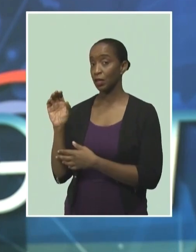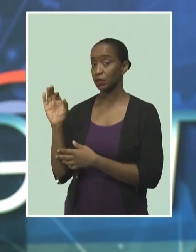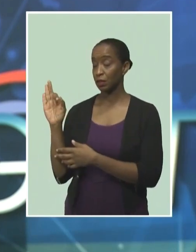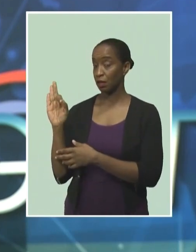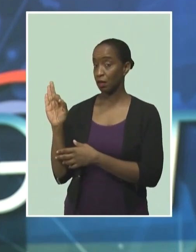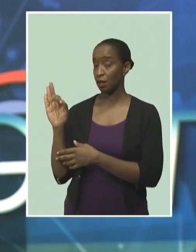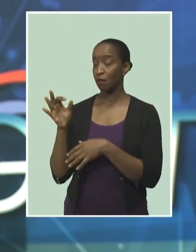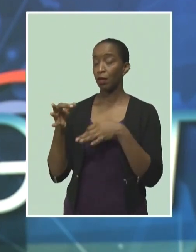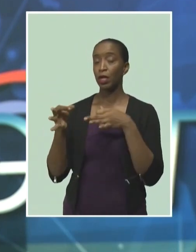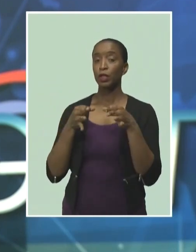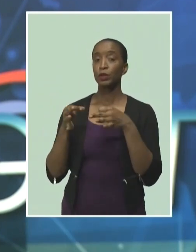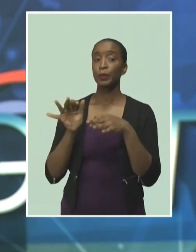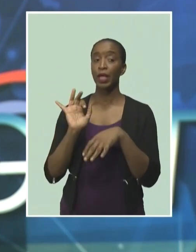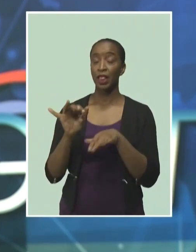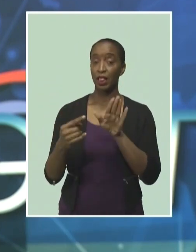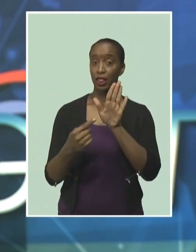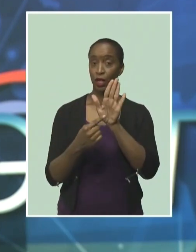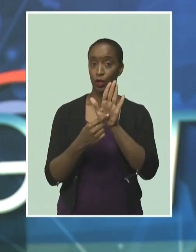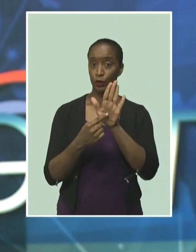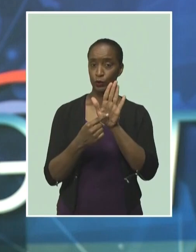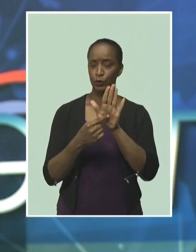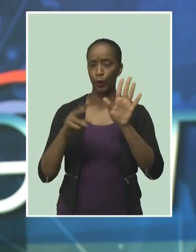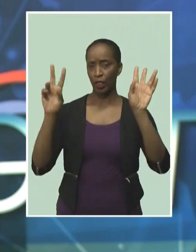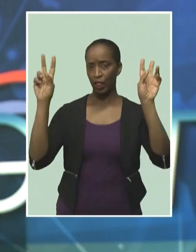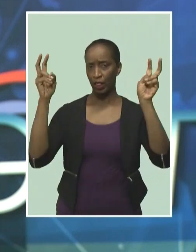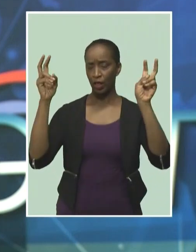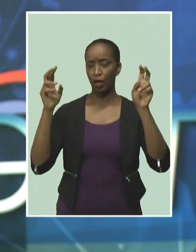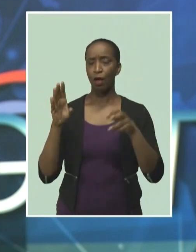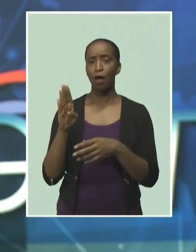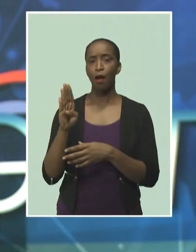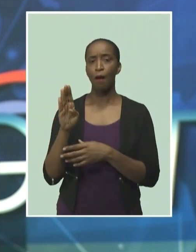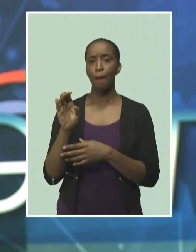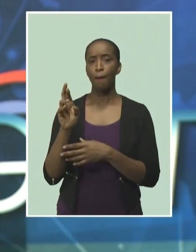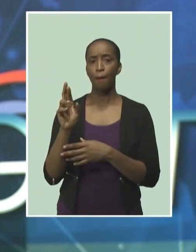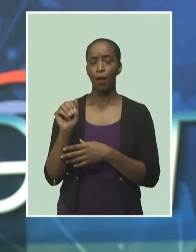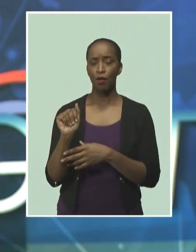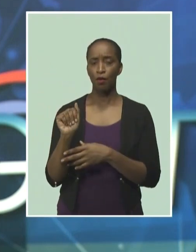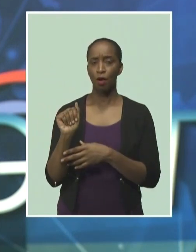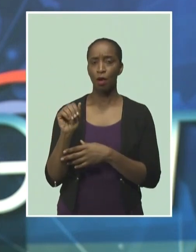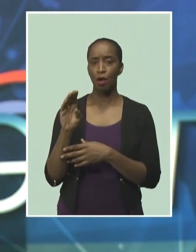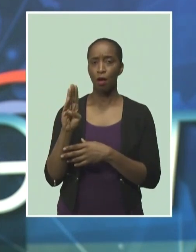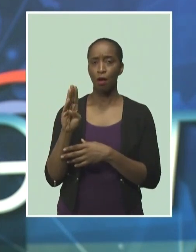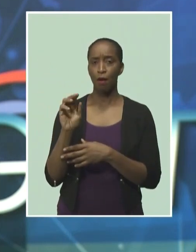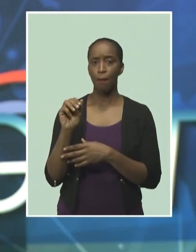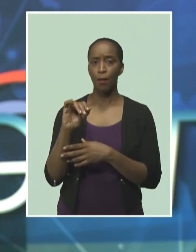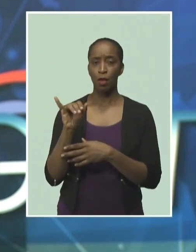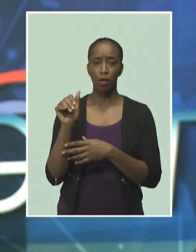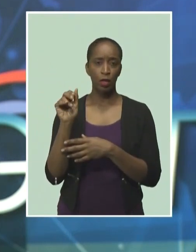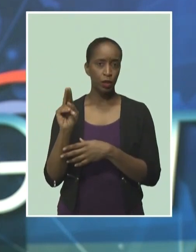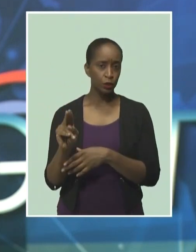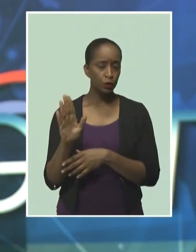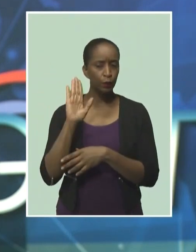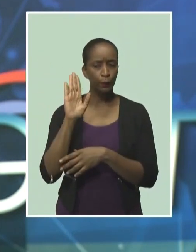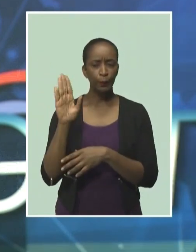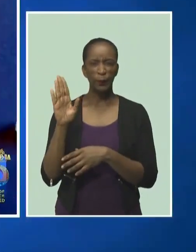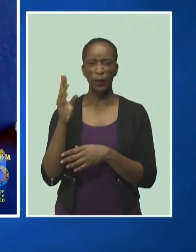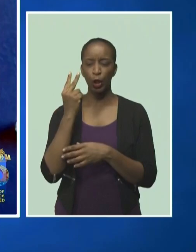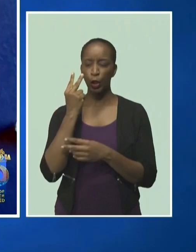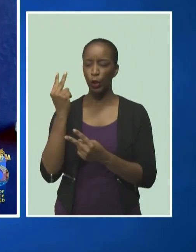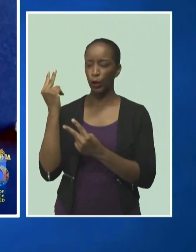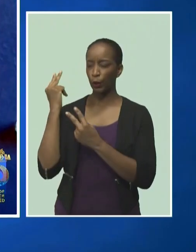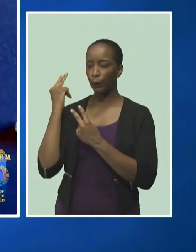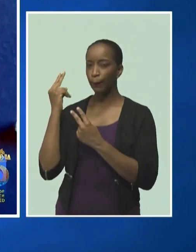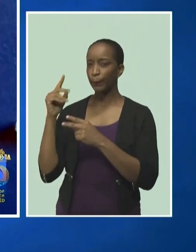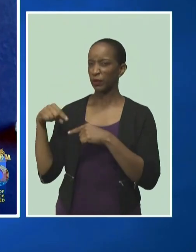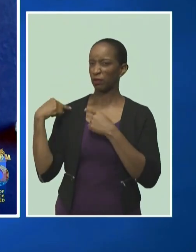the gala, under the theme Barabajin, will treat patrons to 50 years of excellence remembered. We're going to